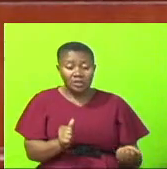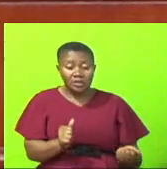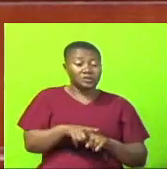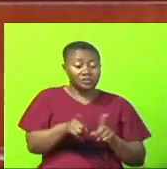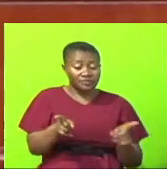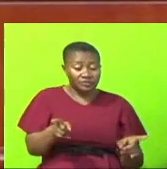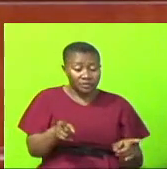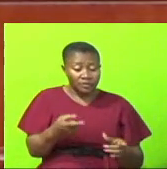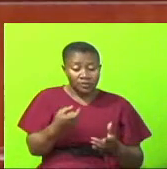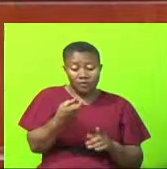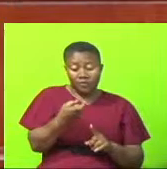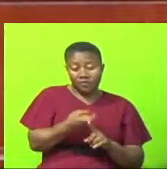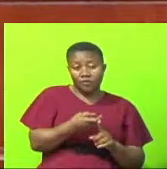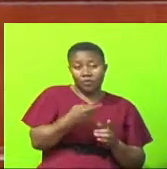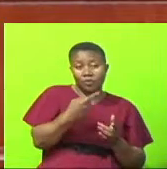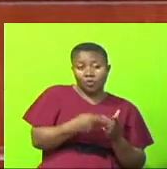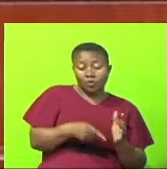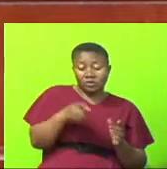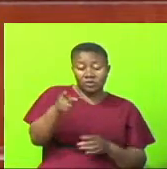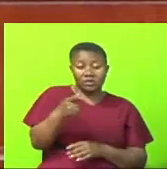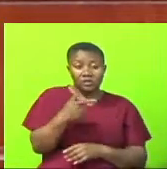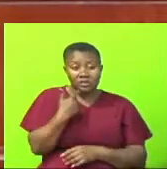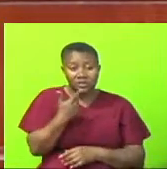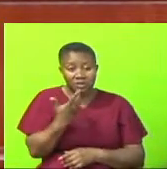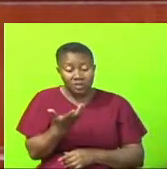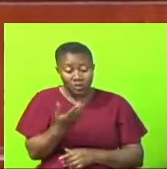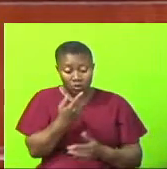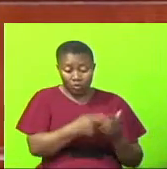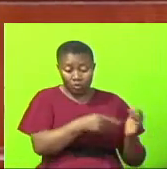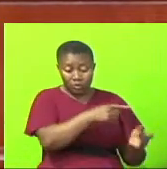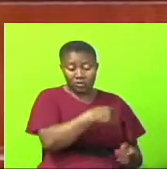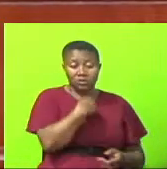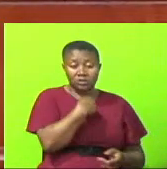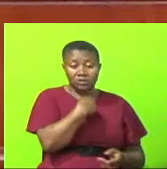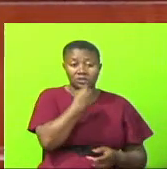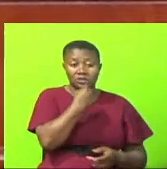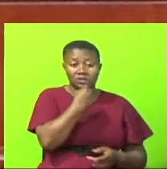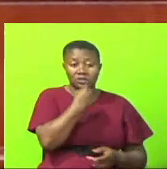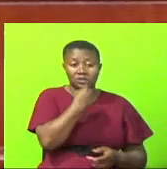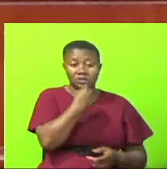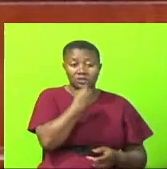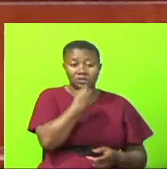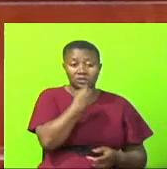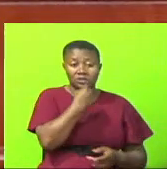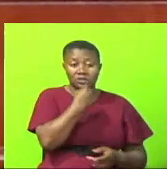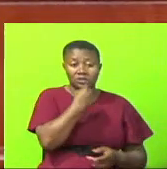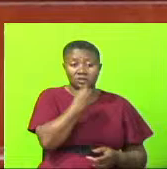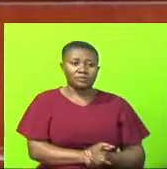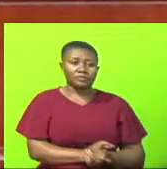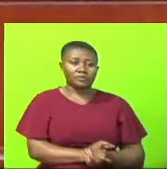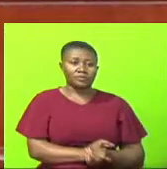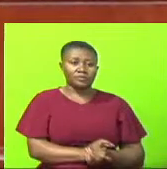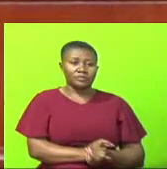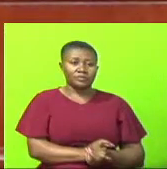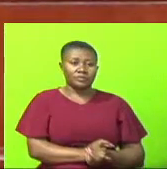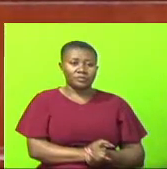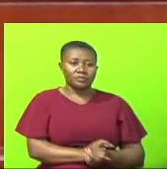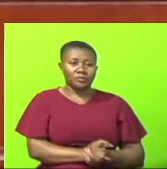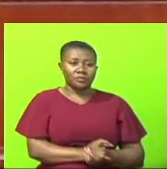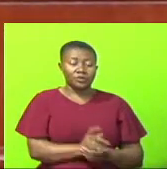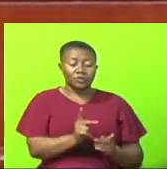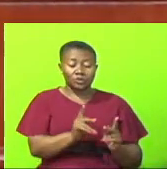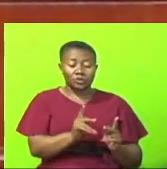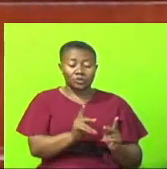he said, what he told me, because I have not been served with the process yet. And so that is still not before